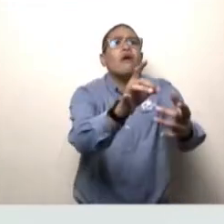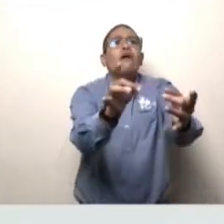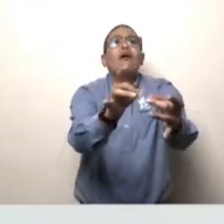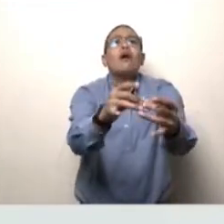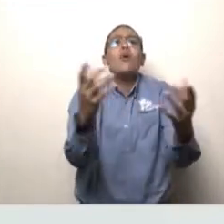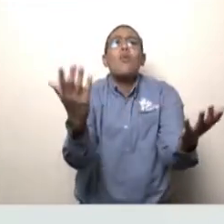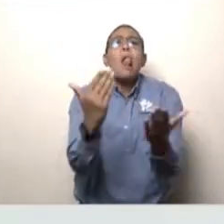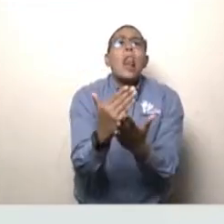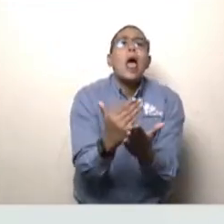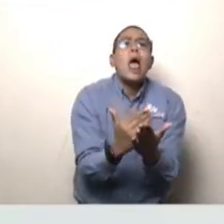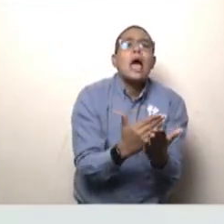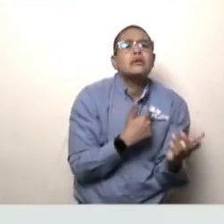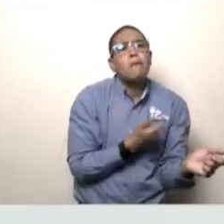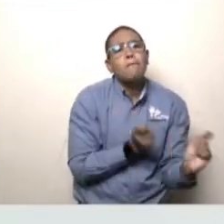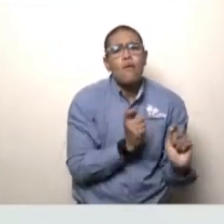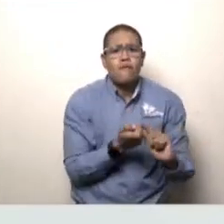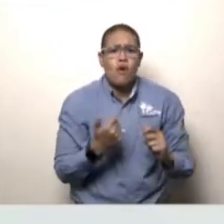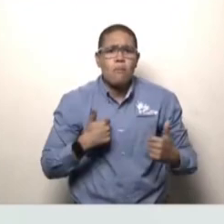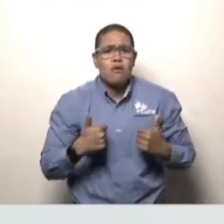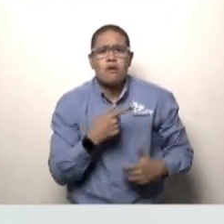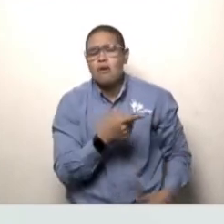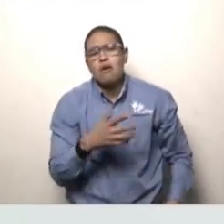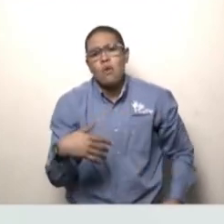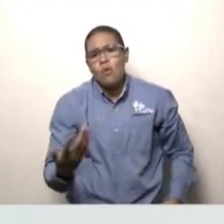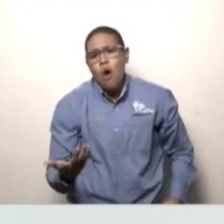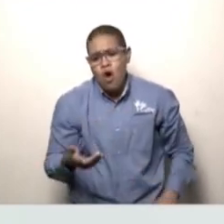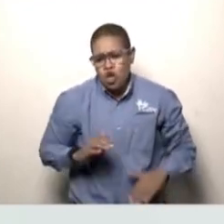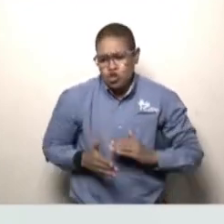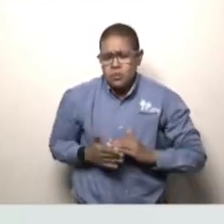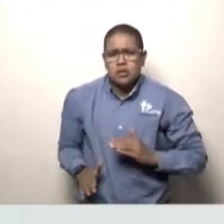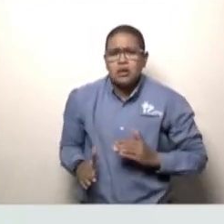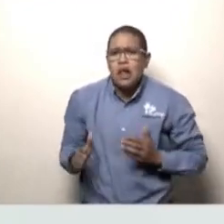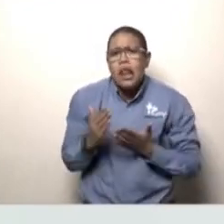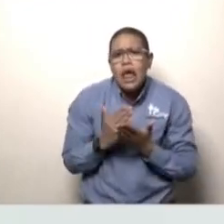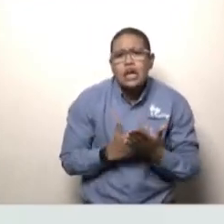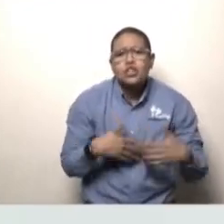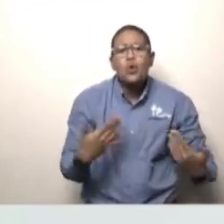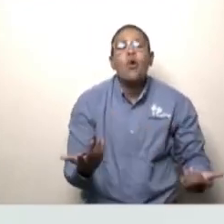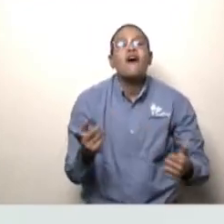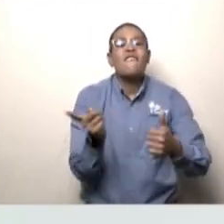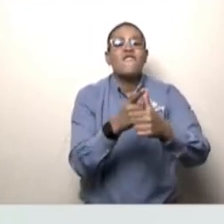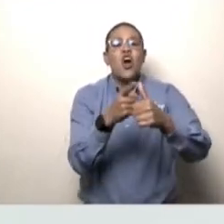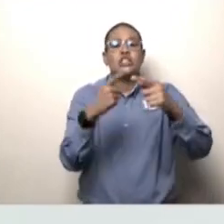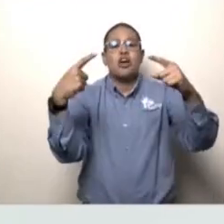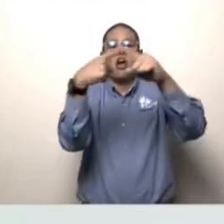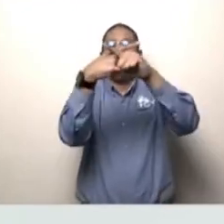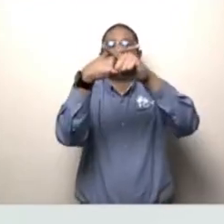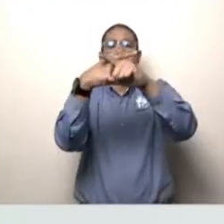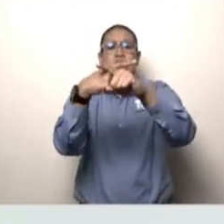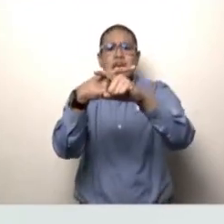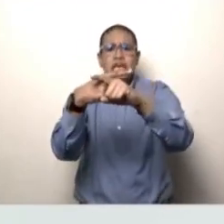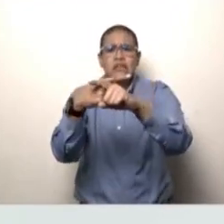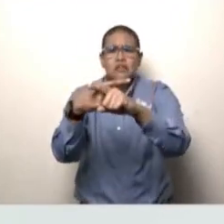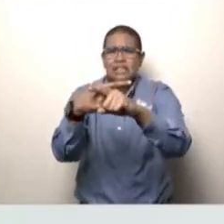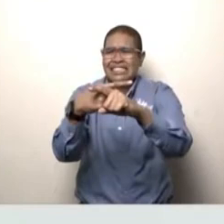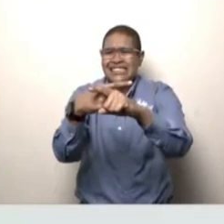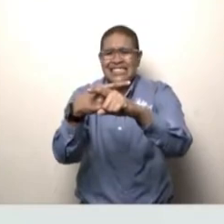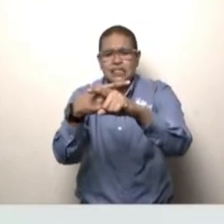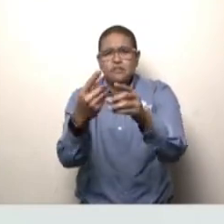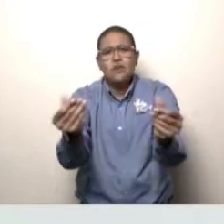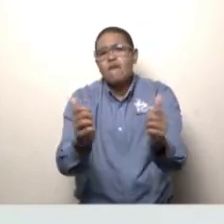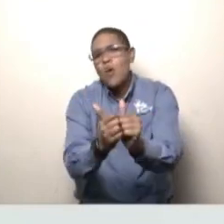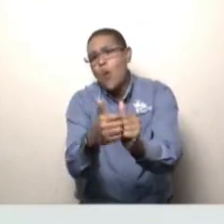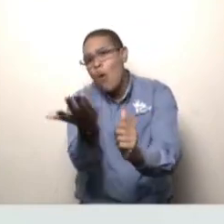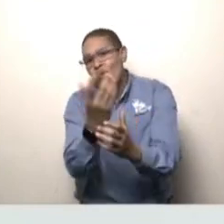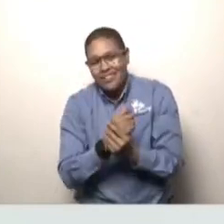would be the lessons, it would be, first of all, resolving conflict. So a process